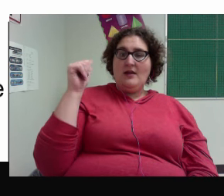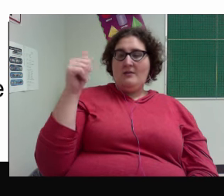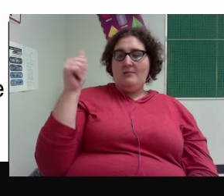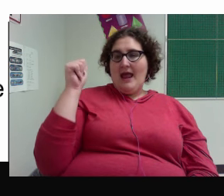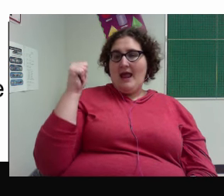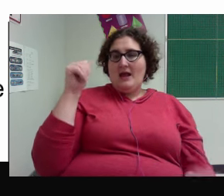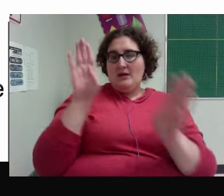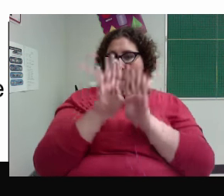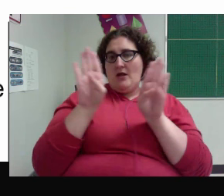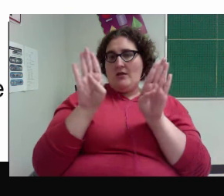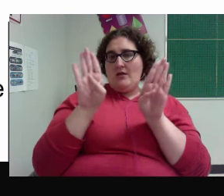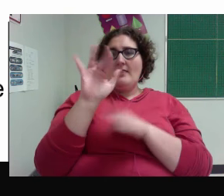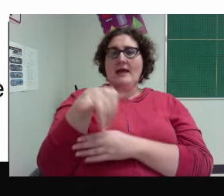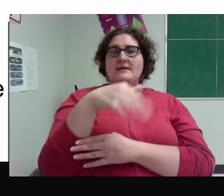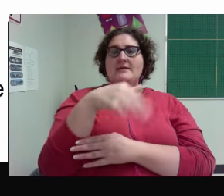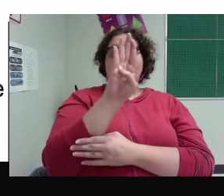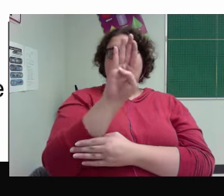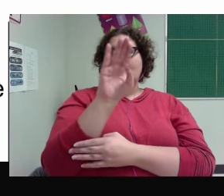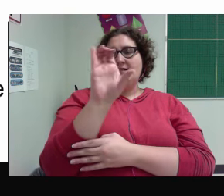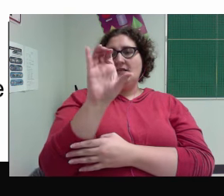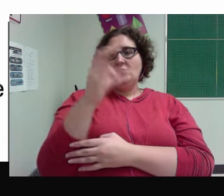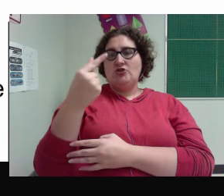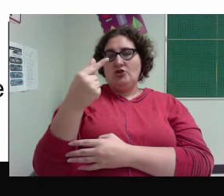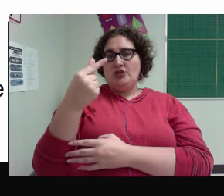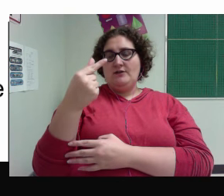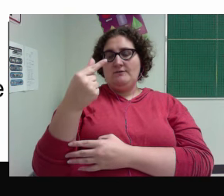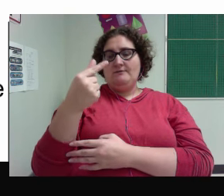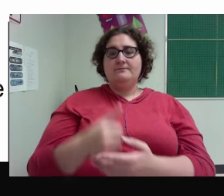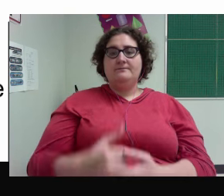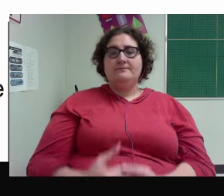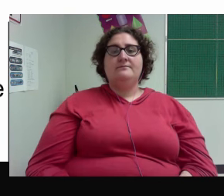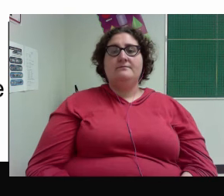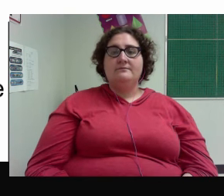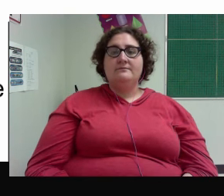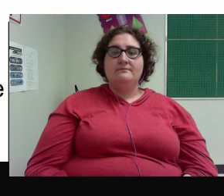right here, and that would be BCG.